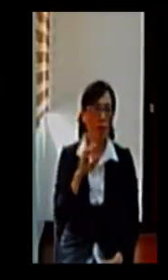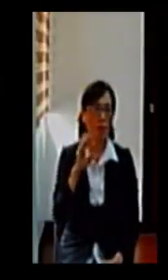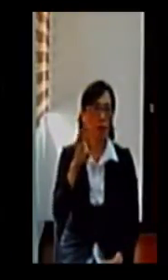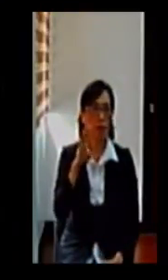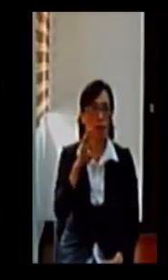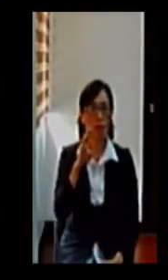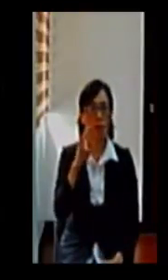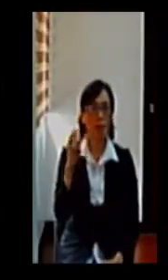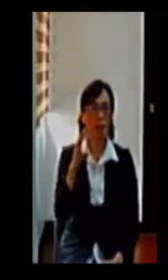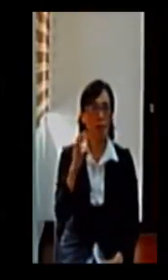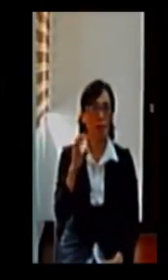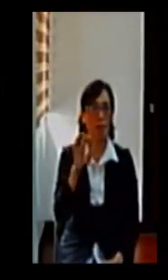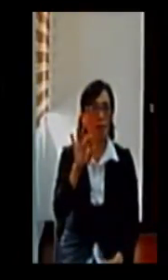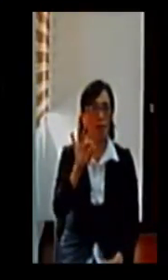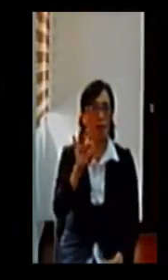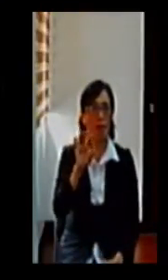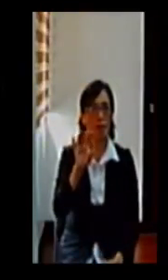498 females,